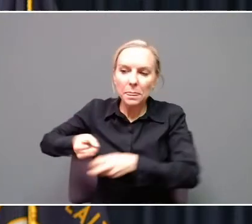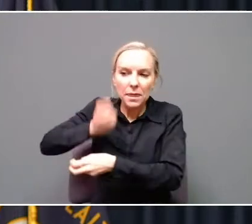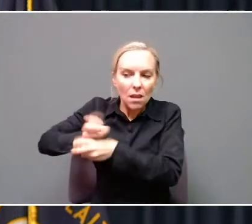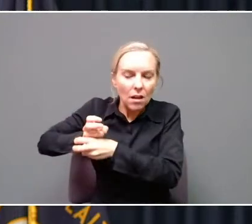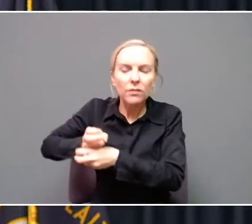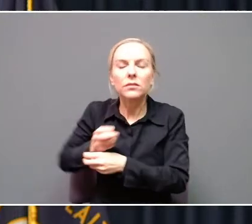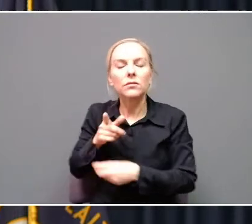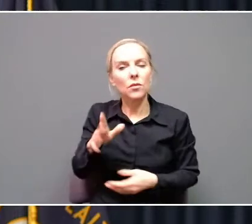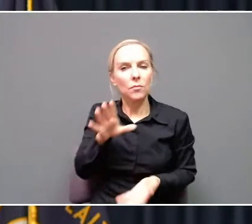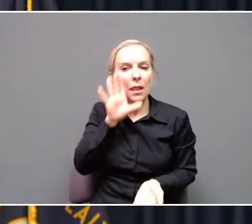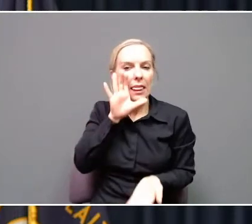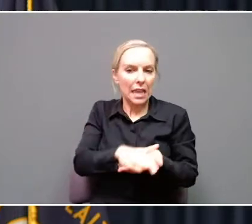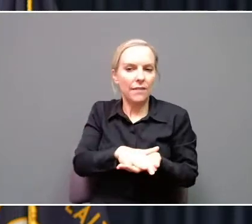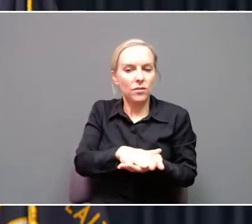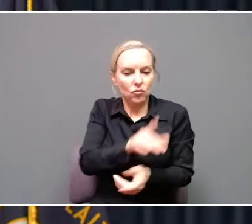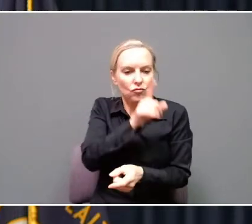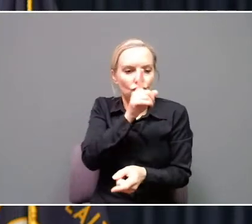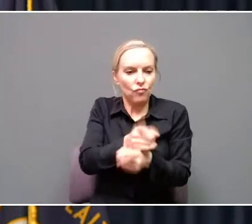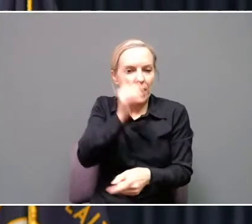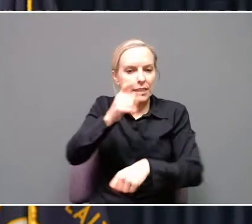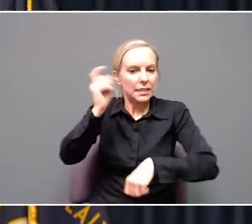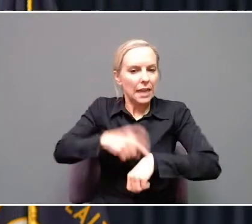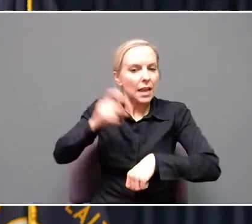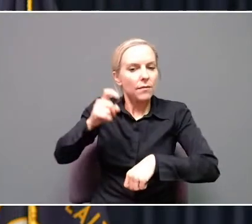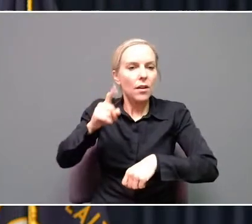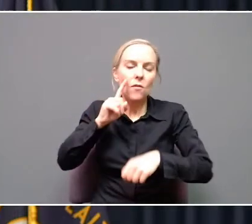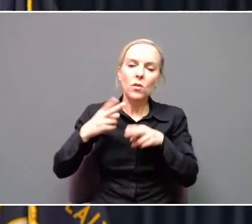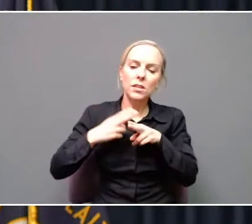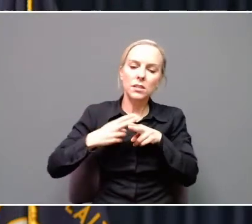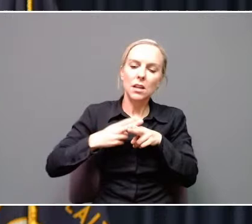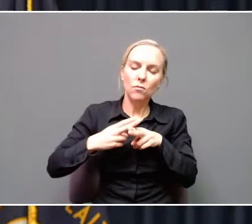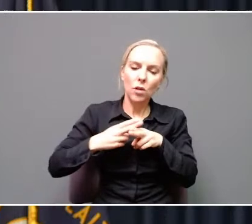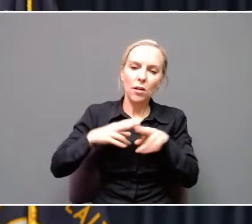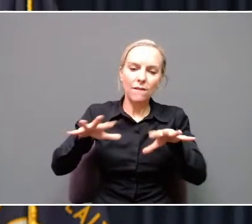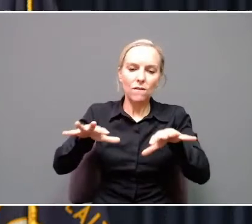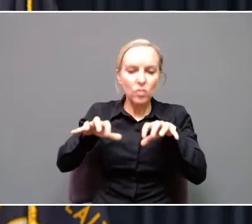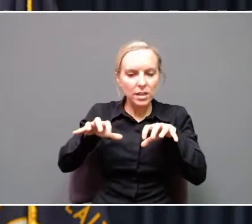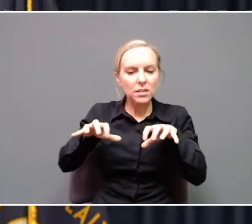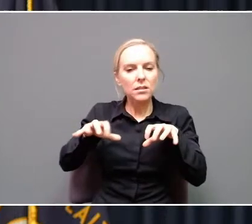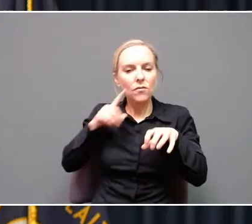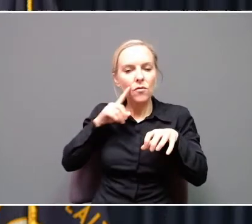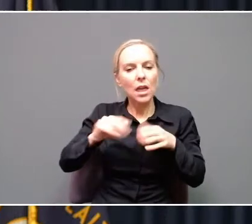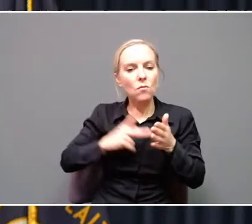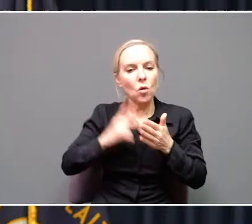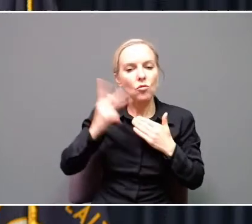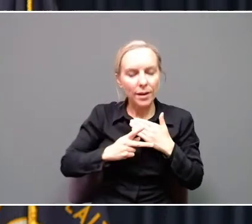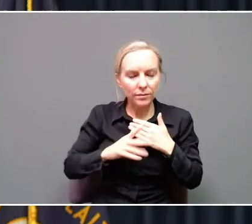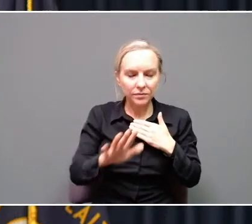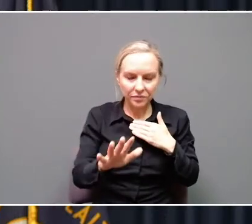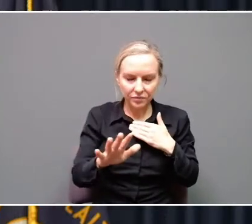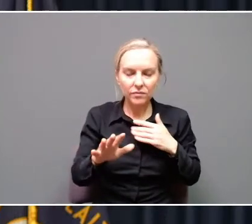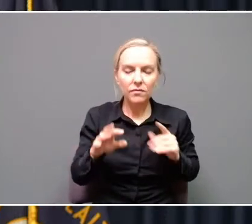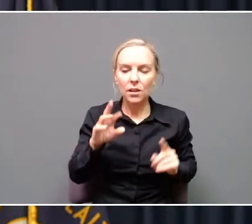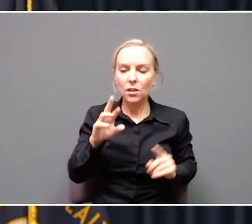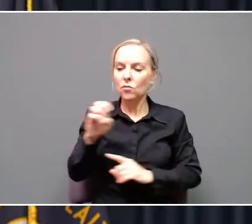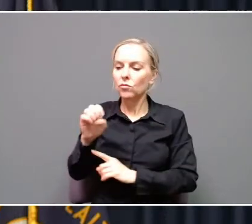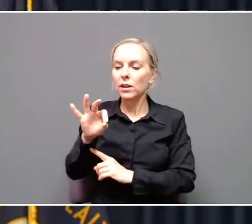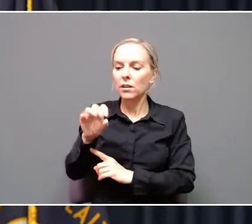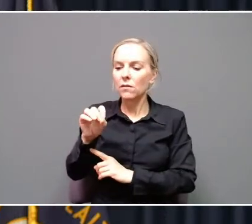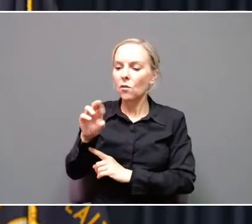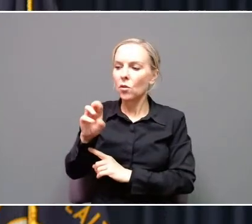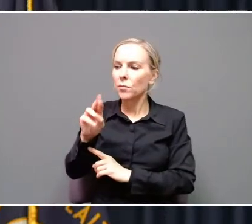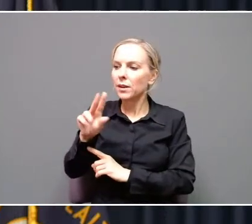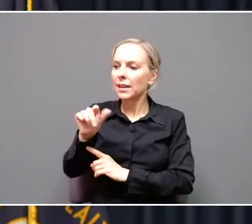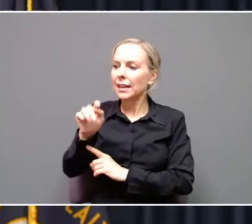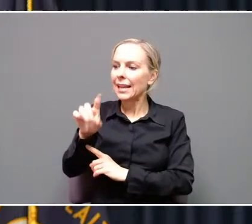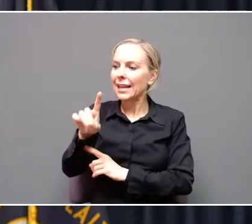that it is the right time for a temporary freeze on that program. Listen, reformulated gas does help cut down on pollution,